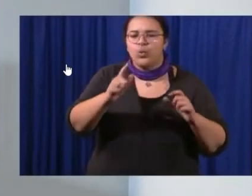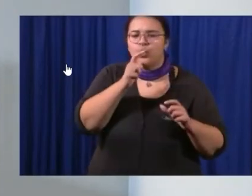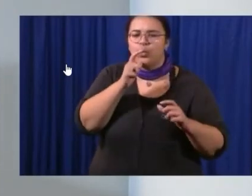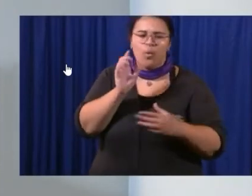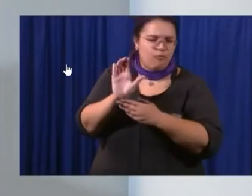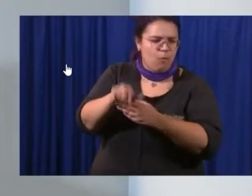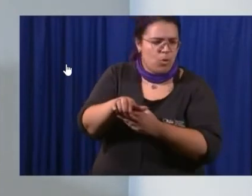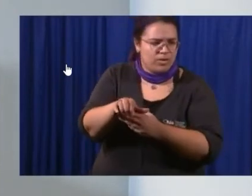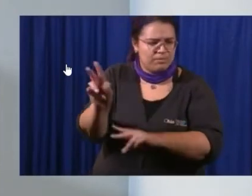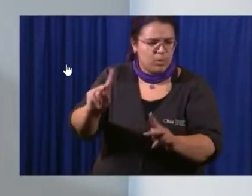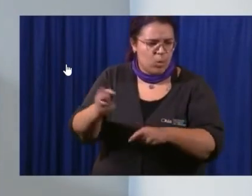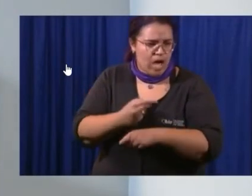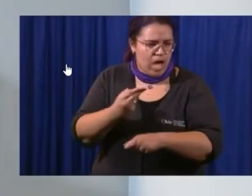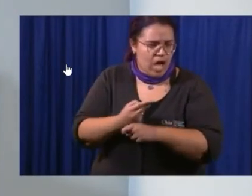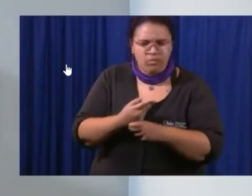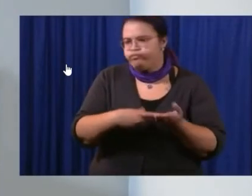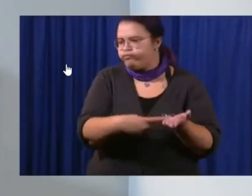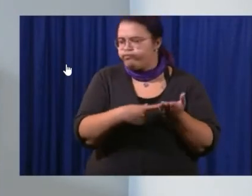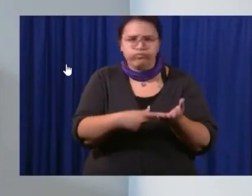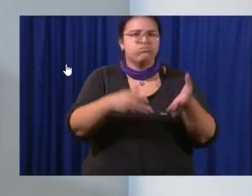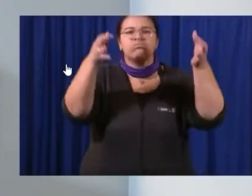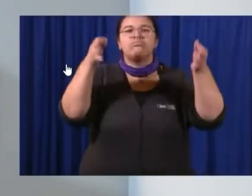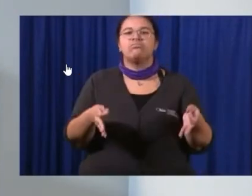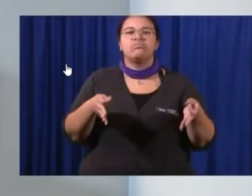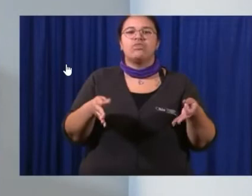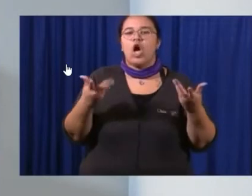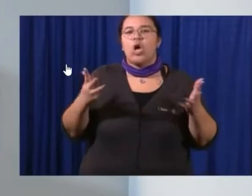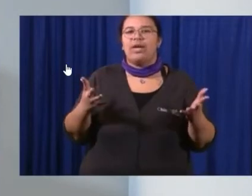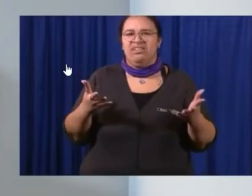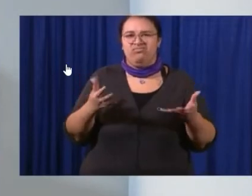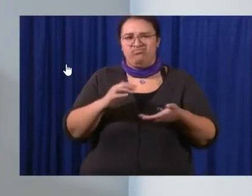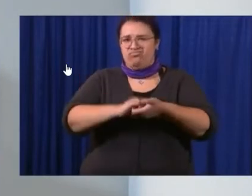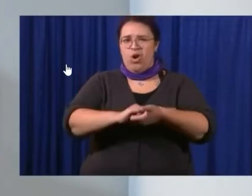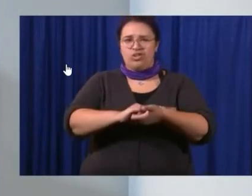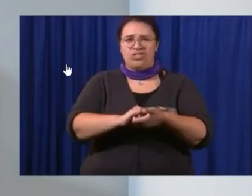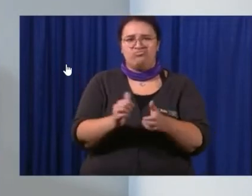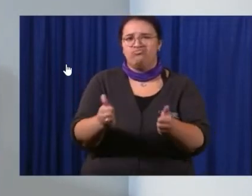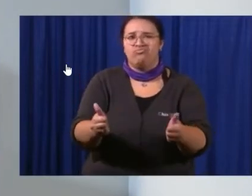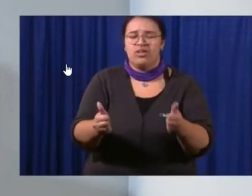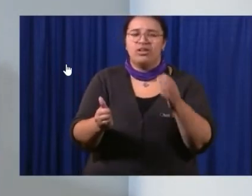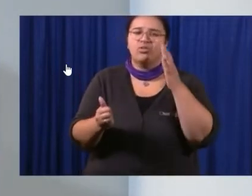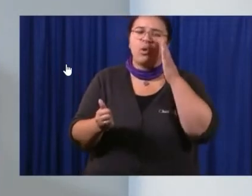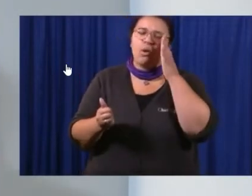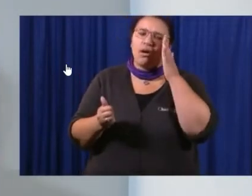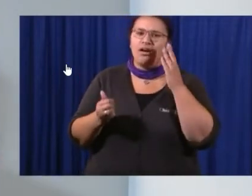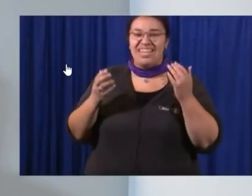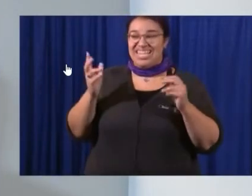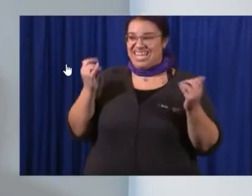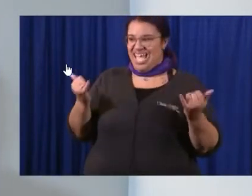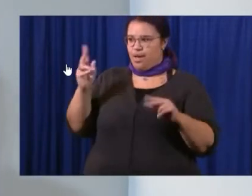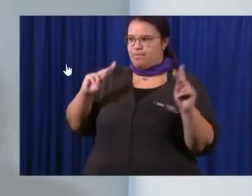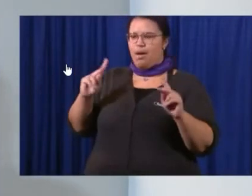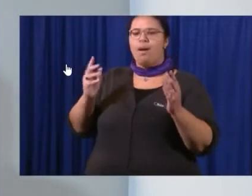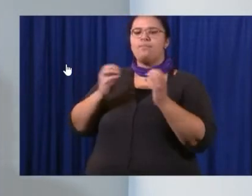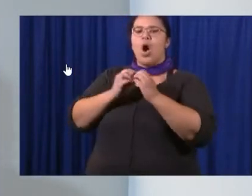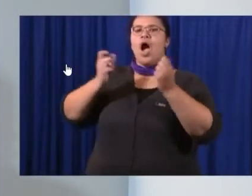to make sure that they're practical and enforceable, and that people feel good about how it's happening. So I think that you're going to